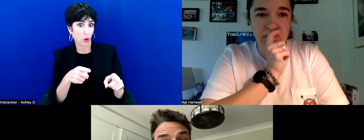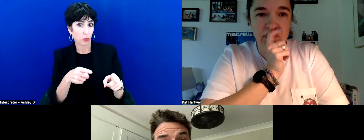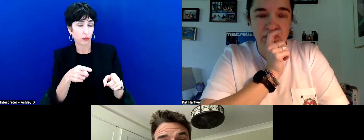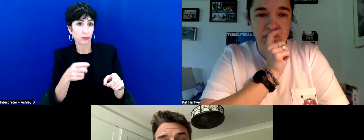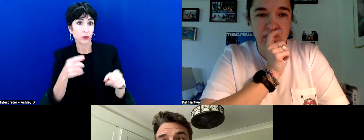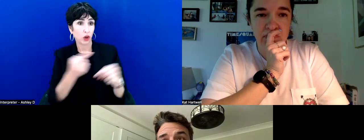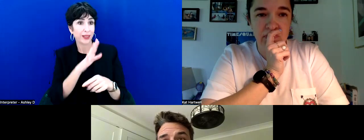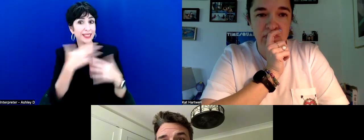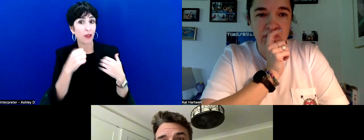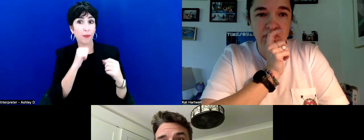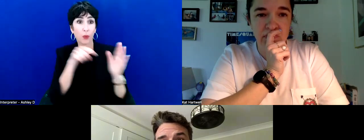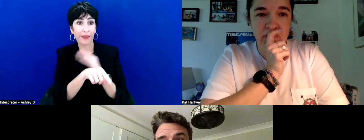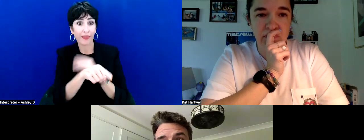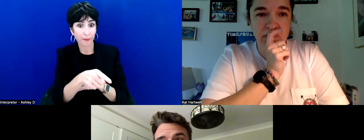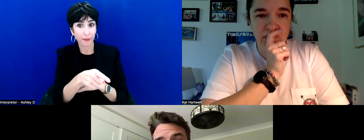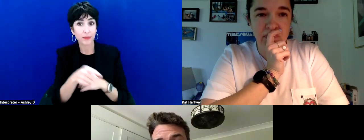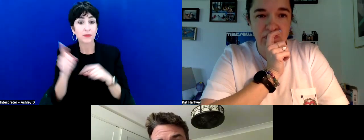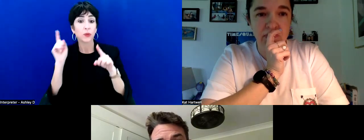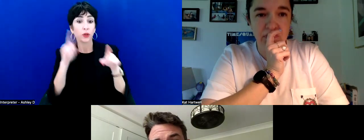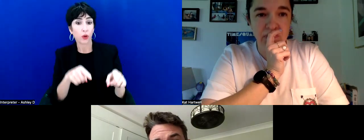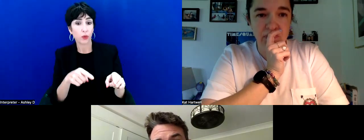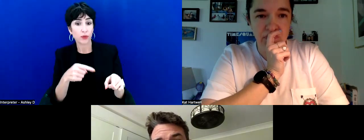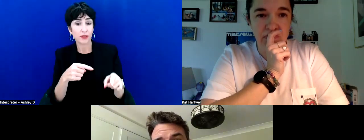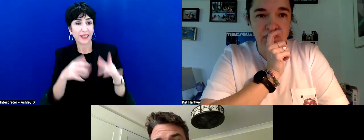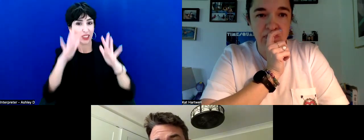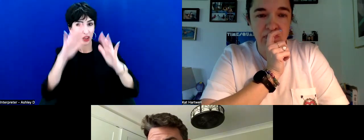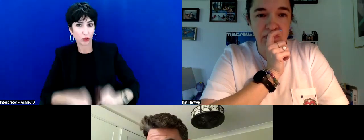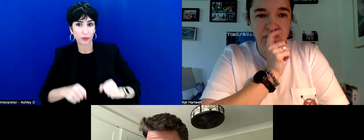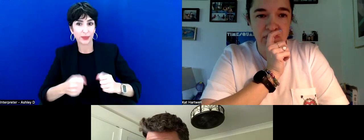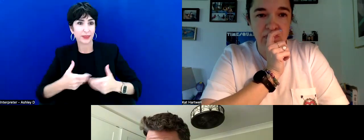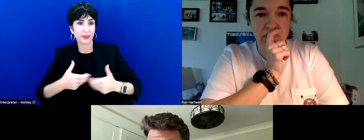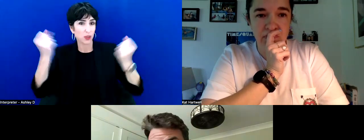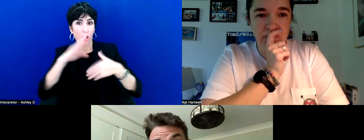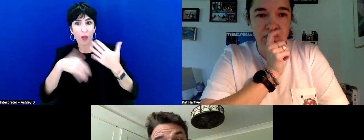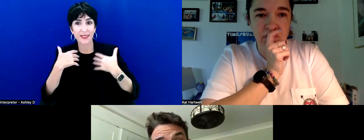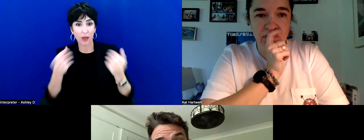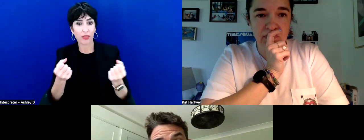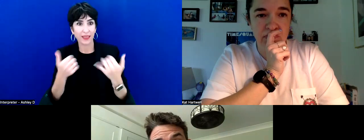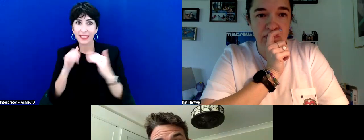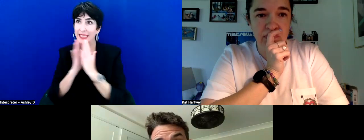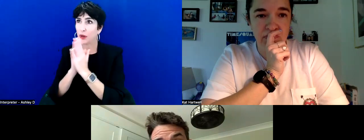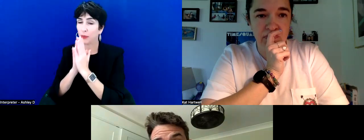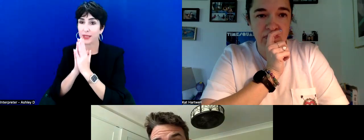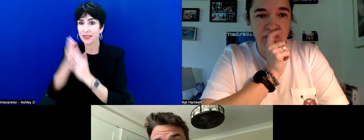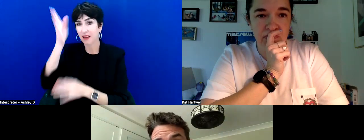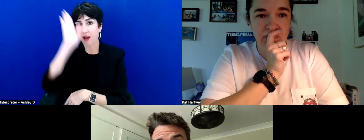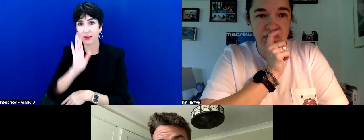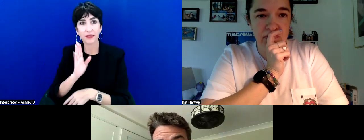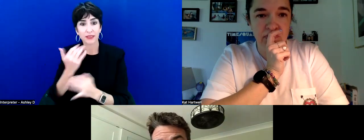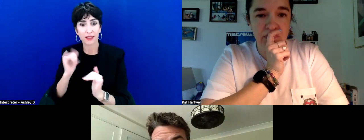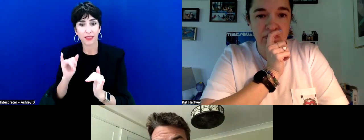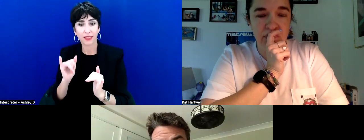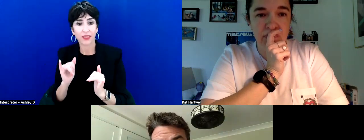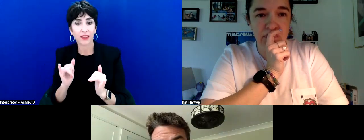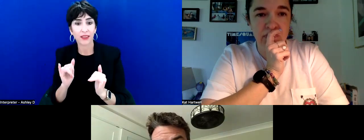kill him." And so he goes and he totally strips him of his health, and he still praises the name of God.